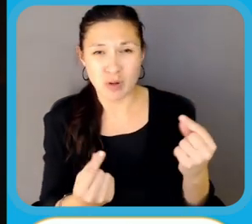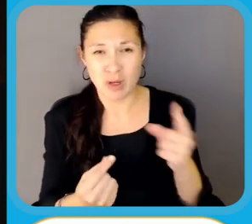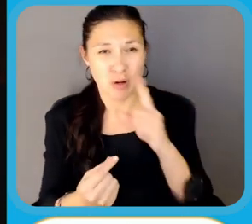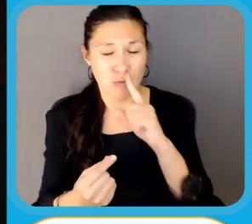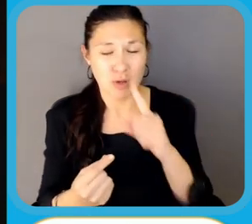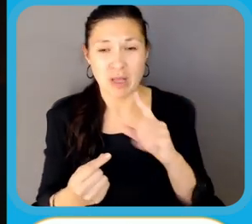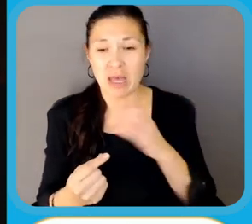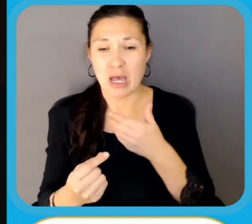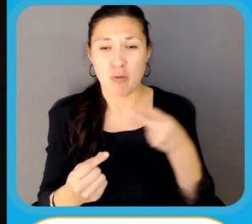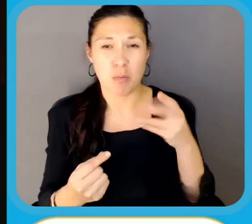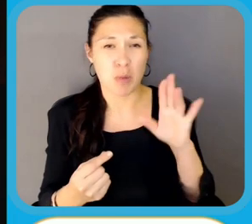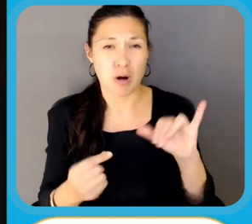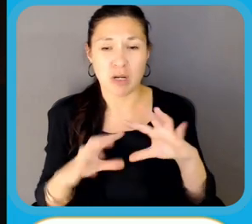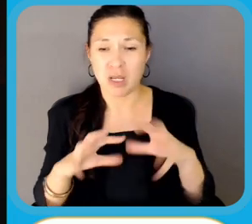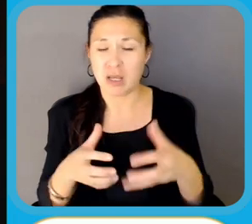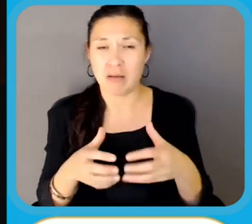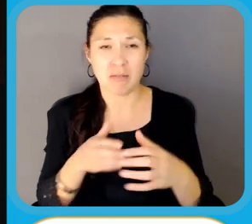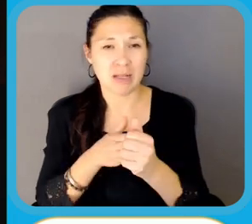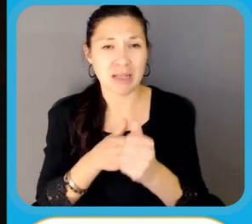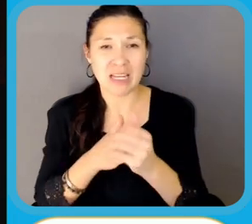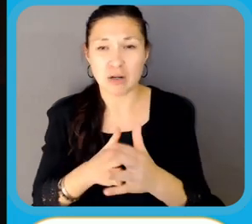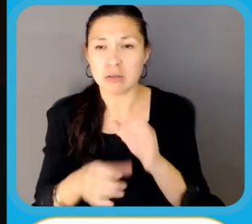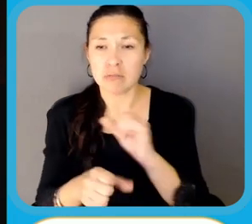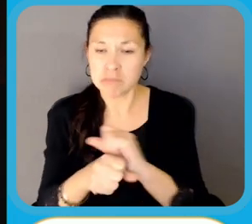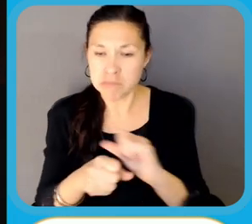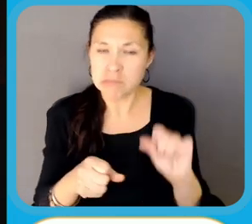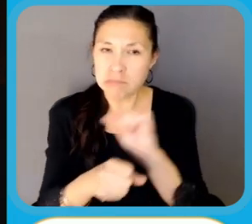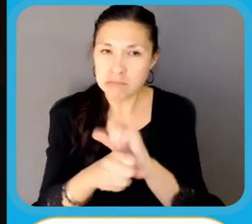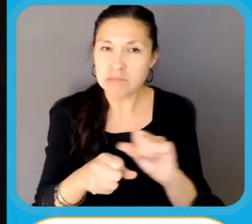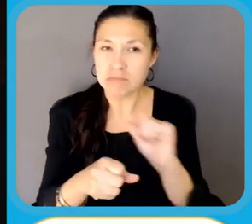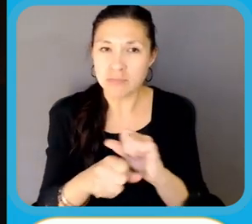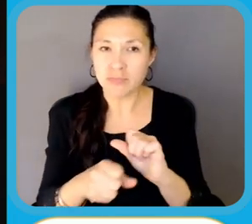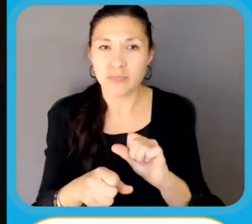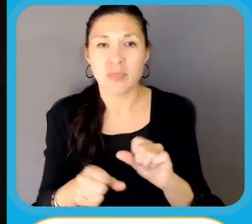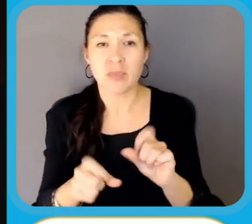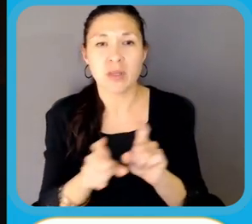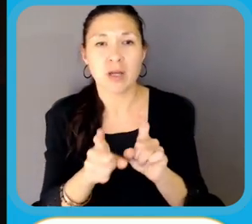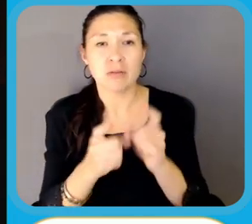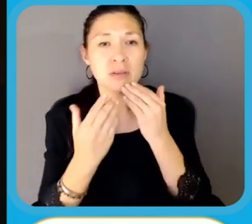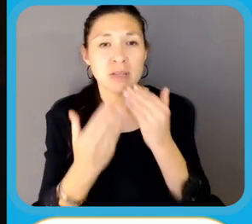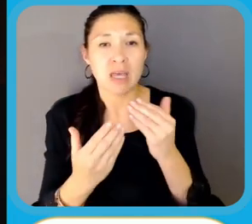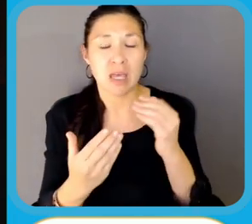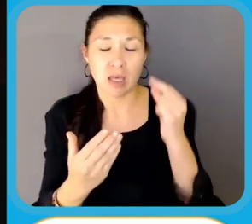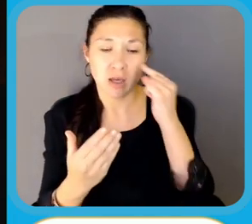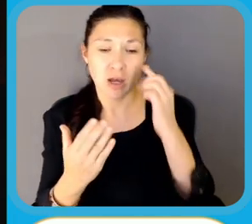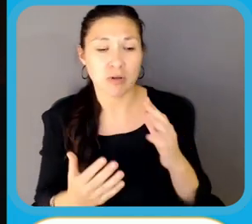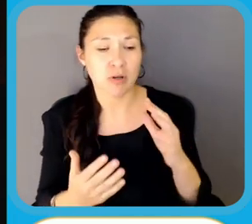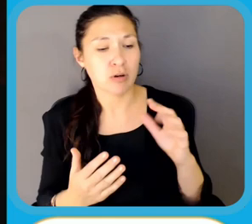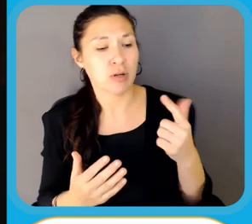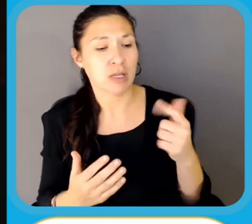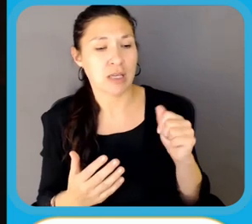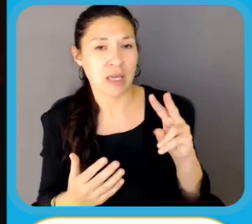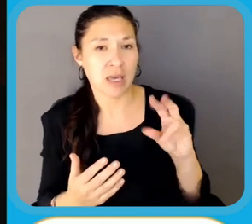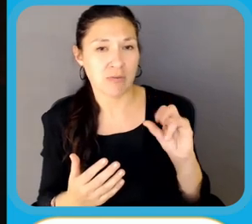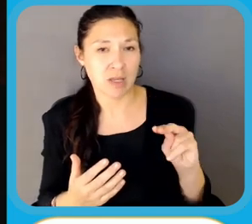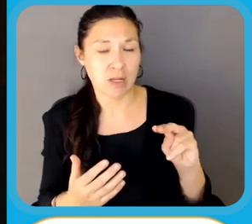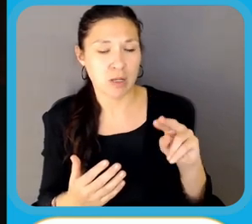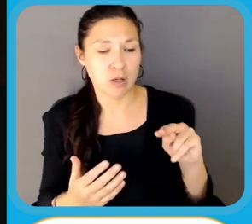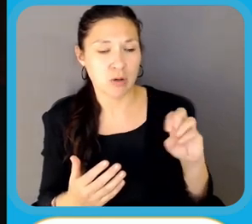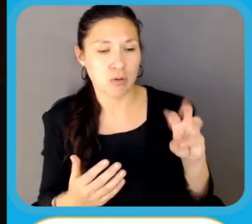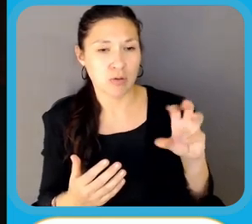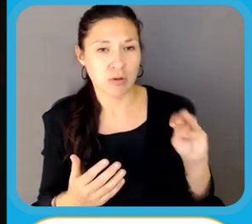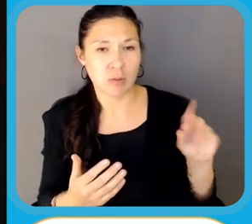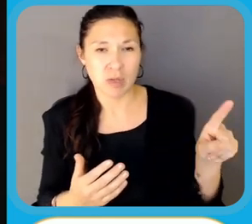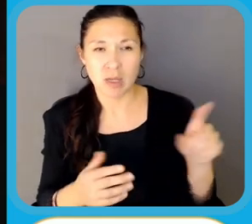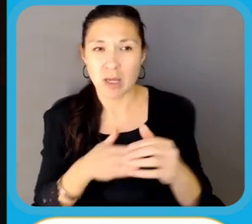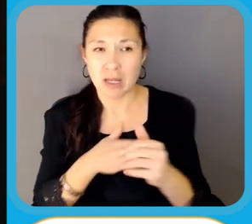hard work. And of course, I want to thank our friend and our Governor Gavin Newsom for his leadership. And of course, Gavin and